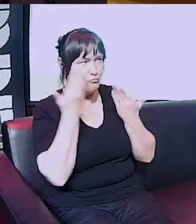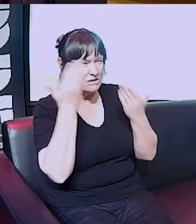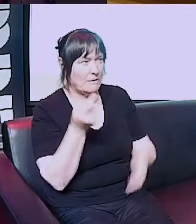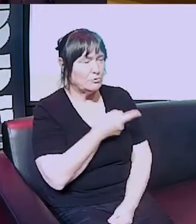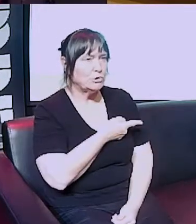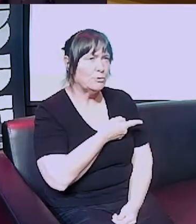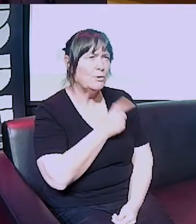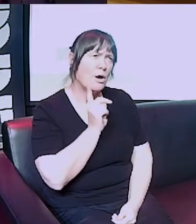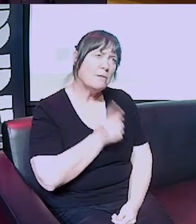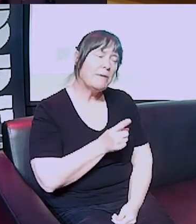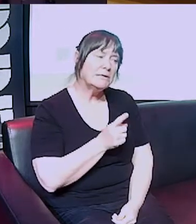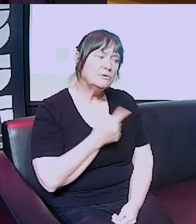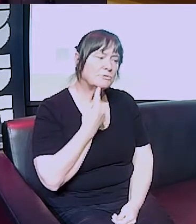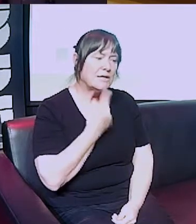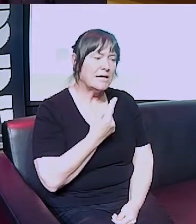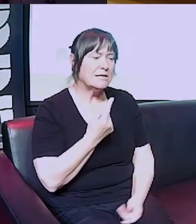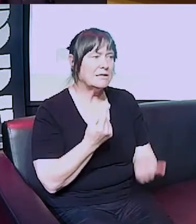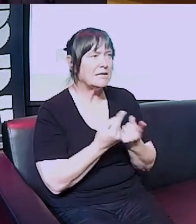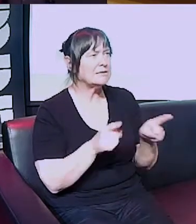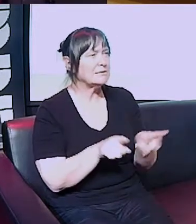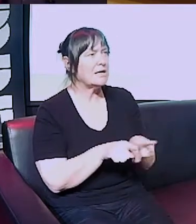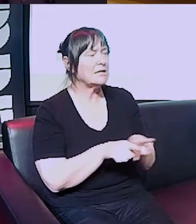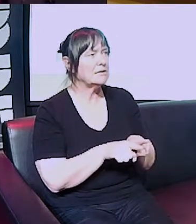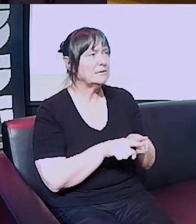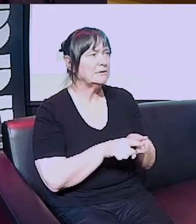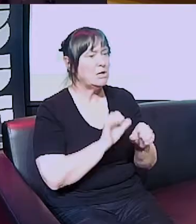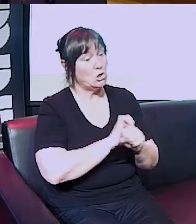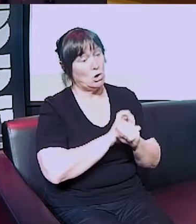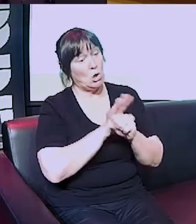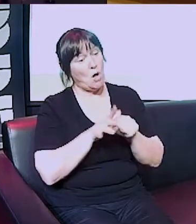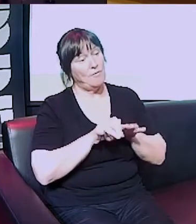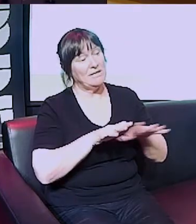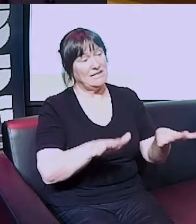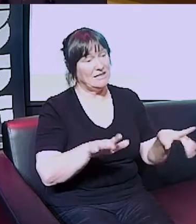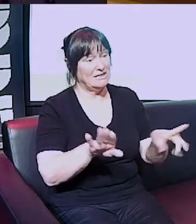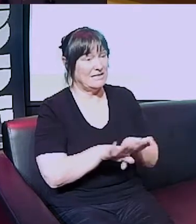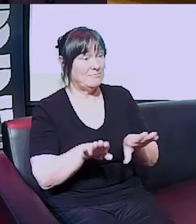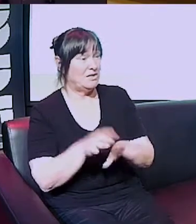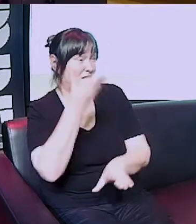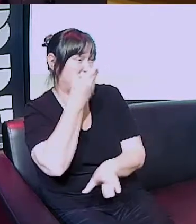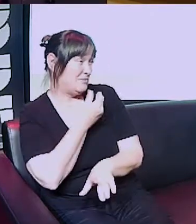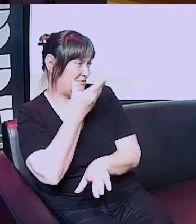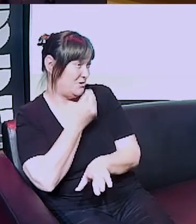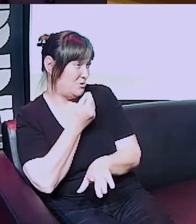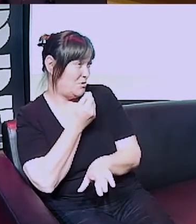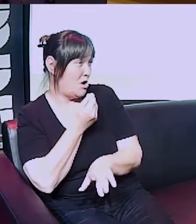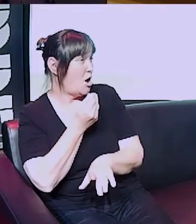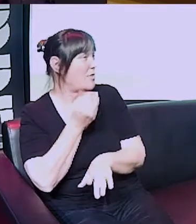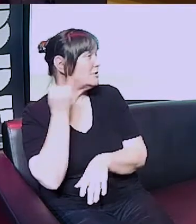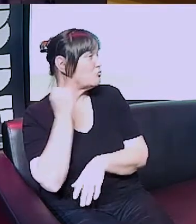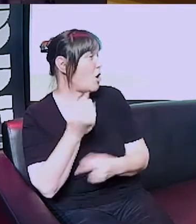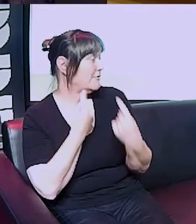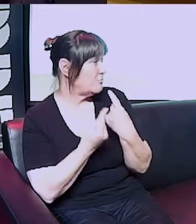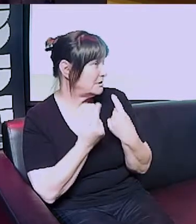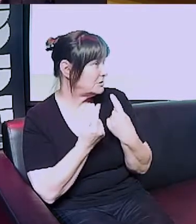but when you're saying things like the COVID pandemic is akin to the seasonal flu, that's misinformation, isn't